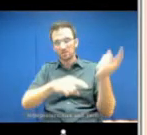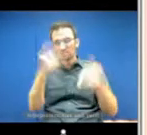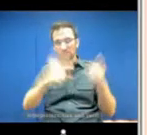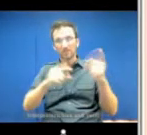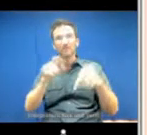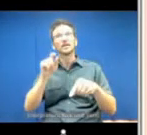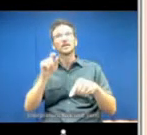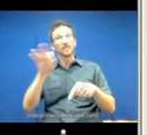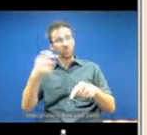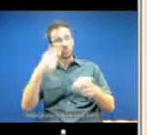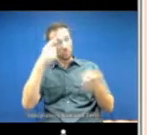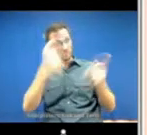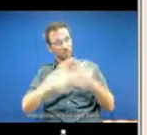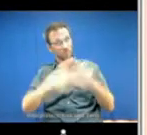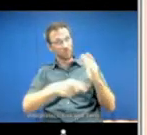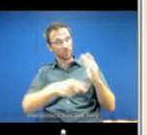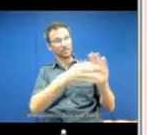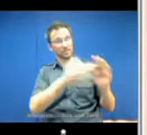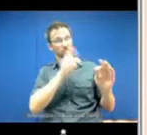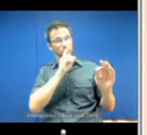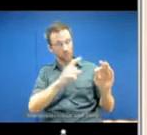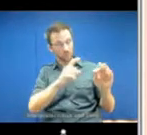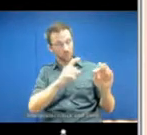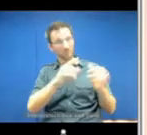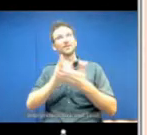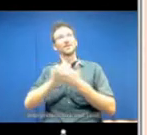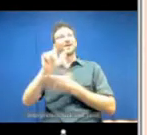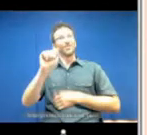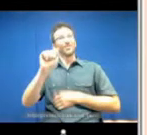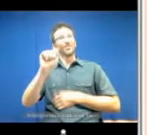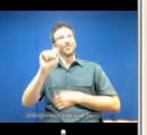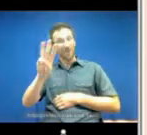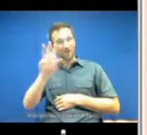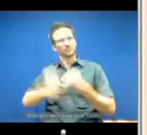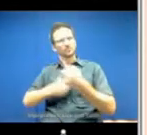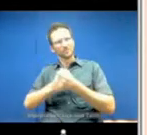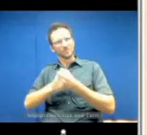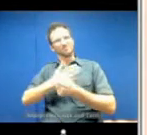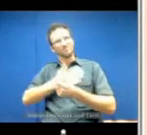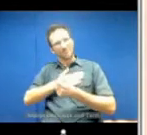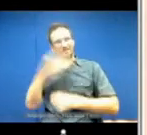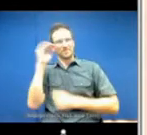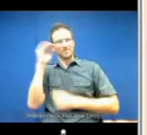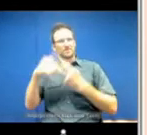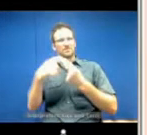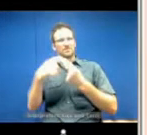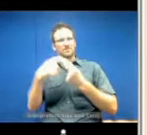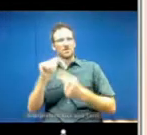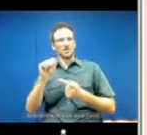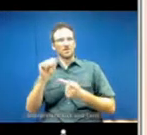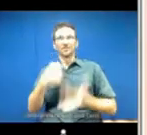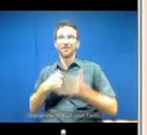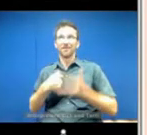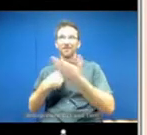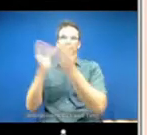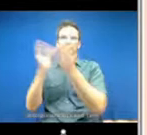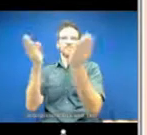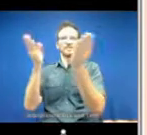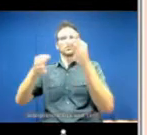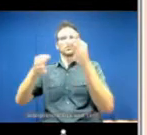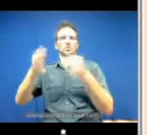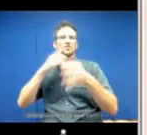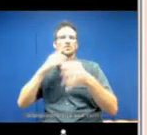so heavily favors my side of the case. There's no question. So, but most attorneys don't do any.